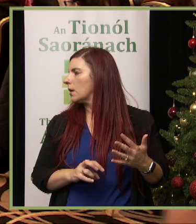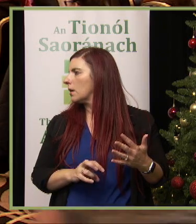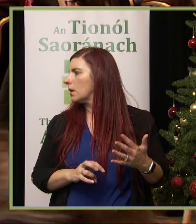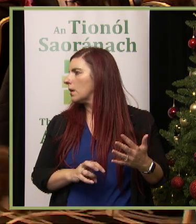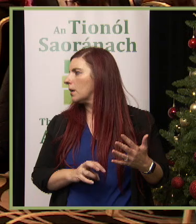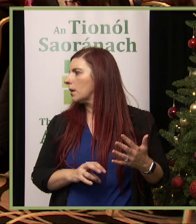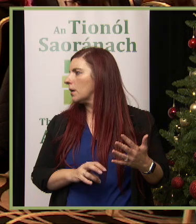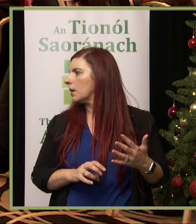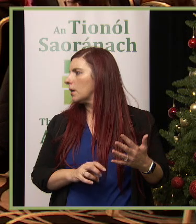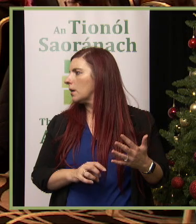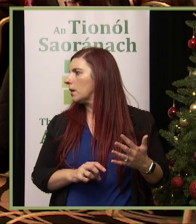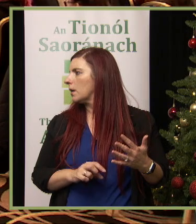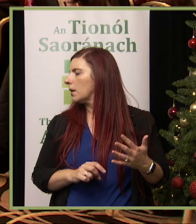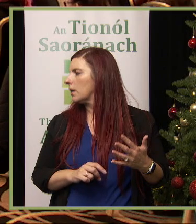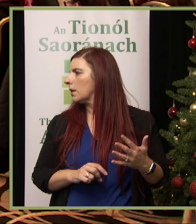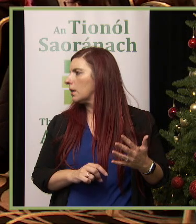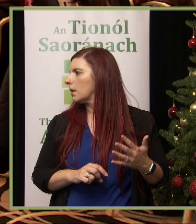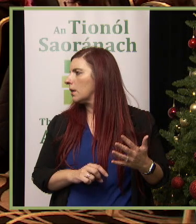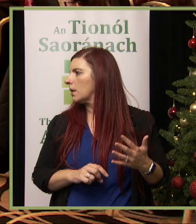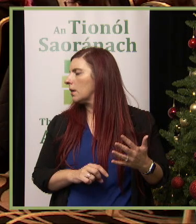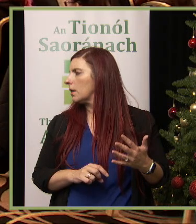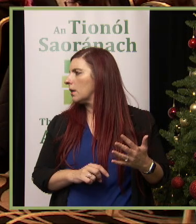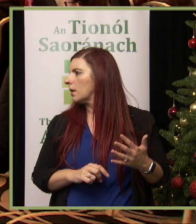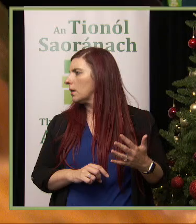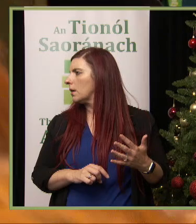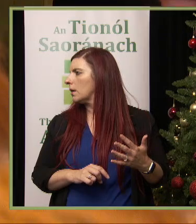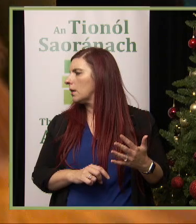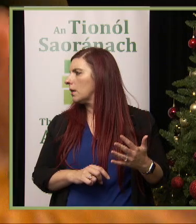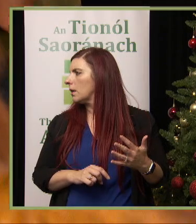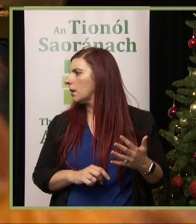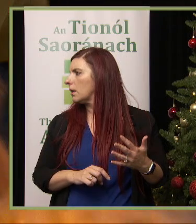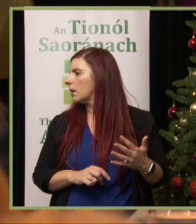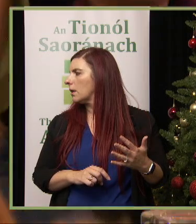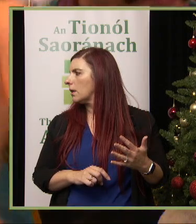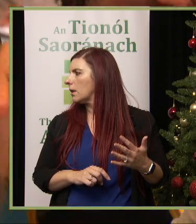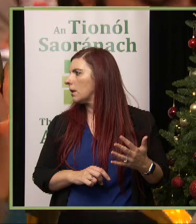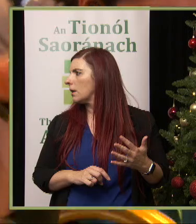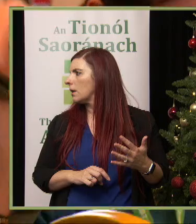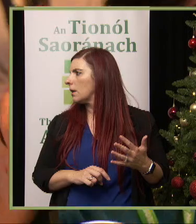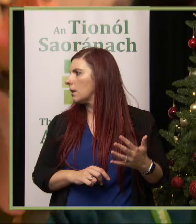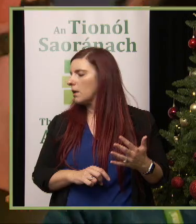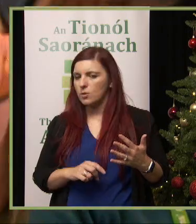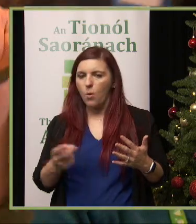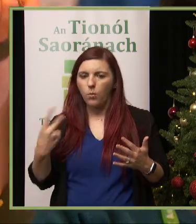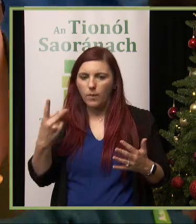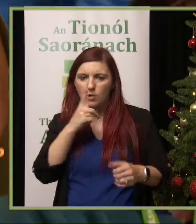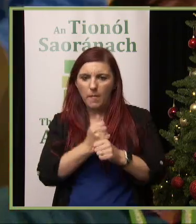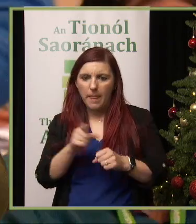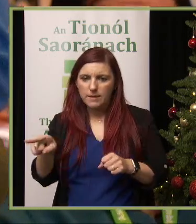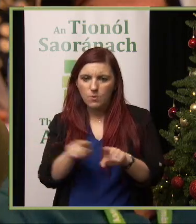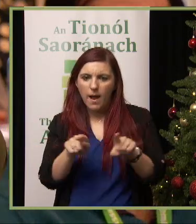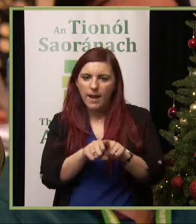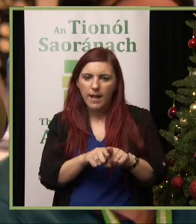Wait a second. Mike, wait a second. Okay. No, just on that point, we were talking about that pesticides, herbicides, and then